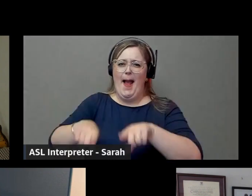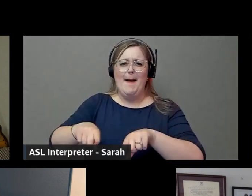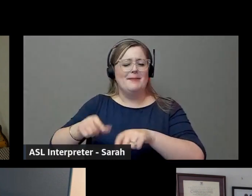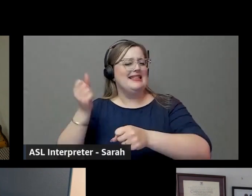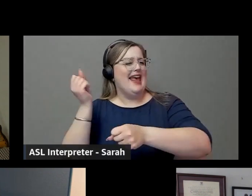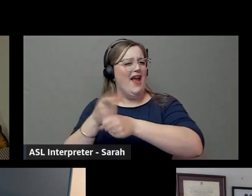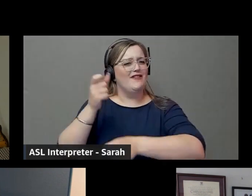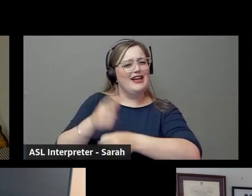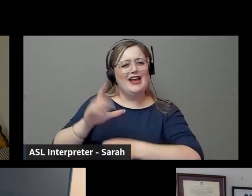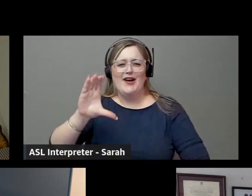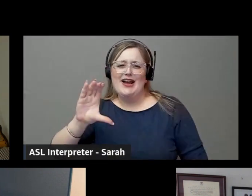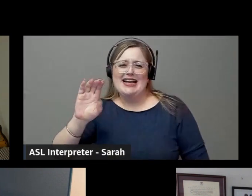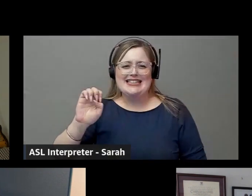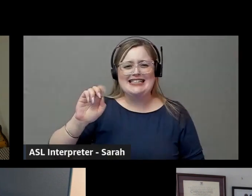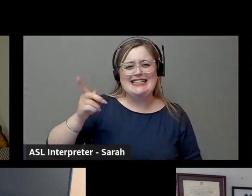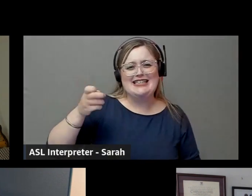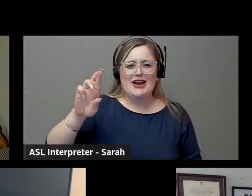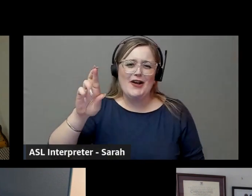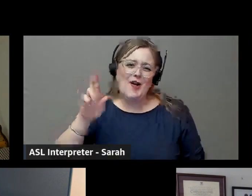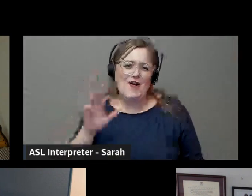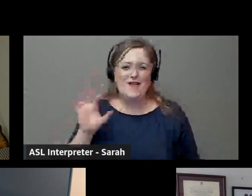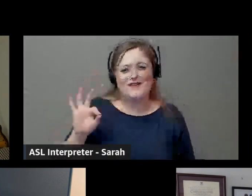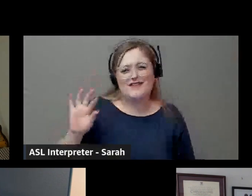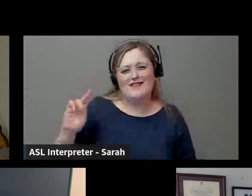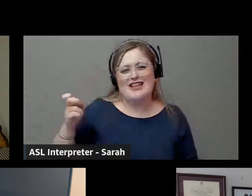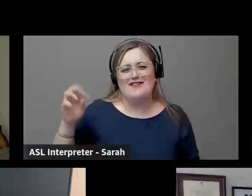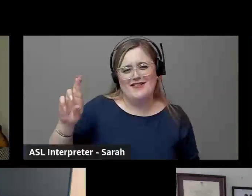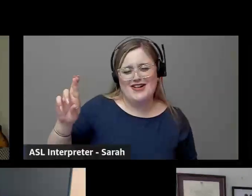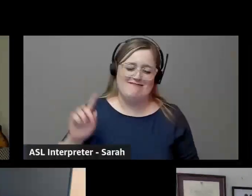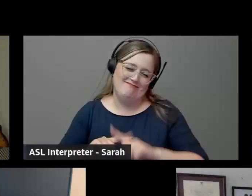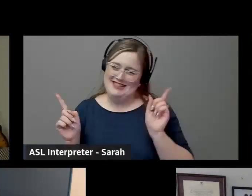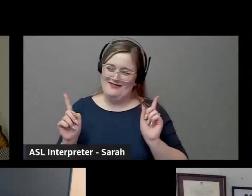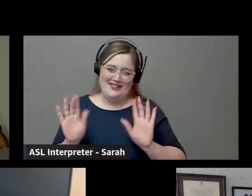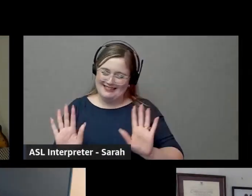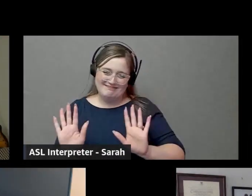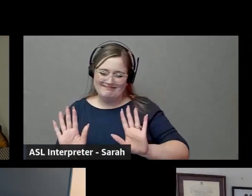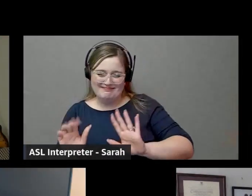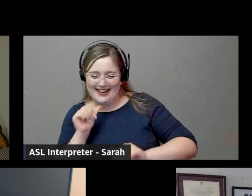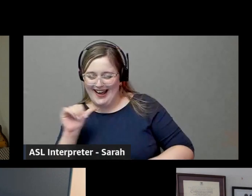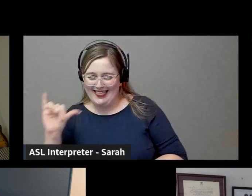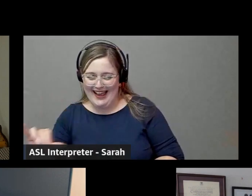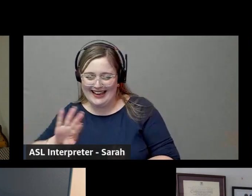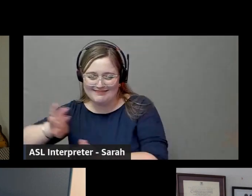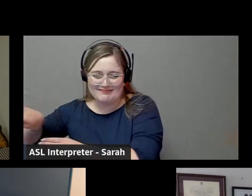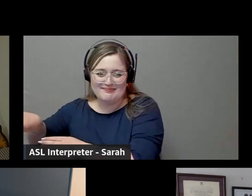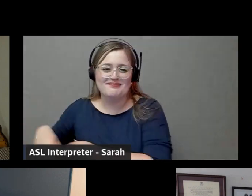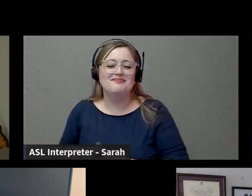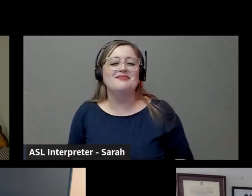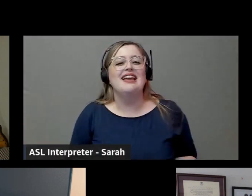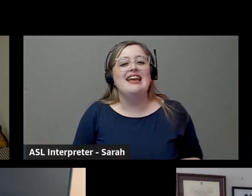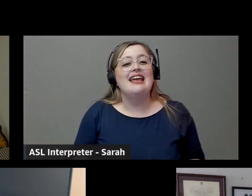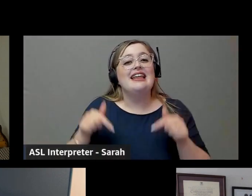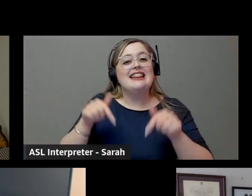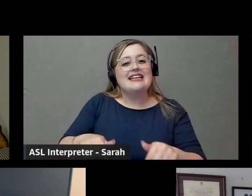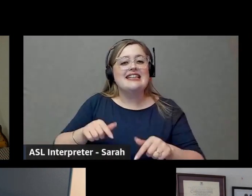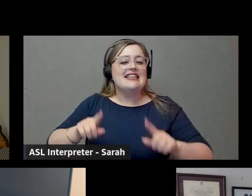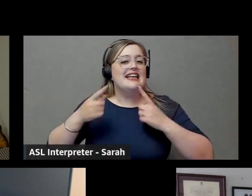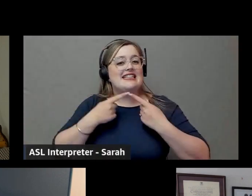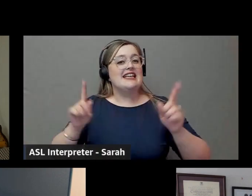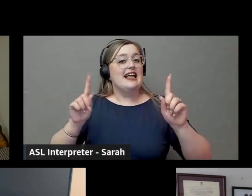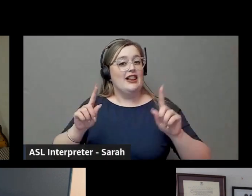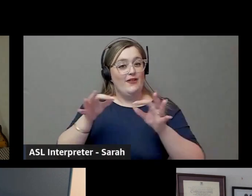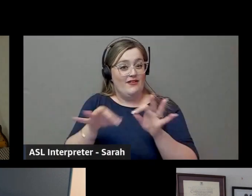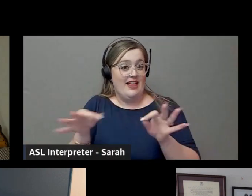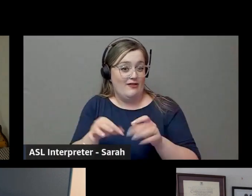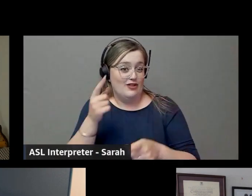fever. But this is a different type of cedar, not the one that I'm talking about. It's a declarative language, right, for